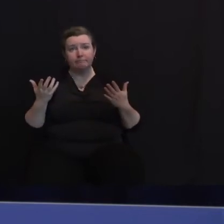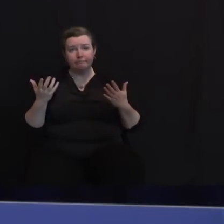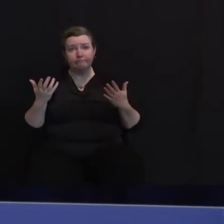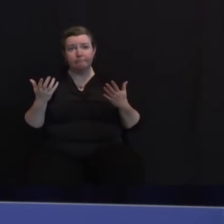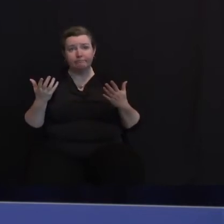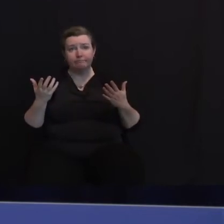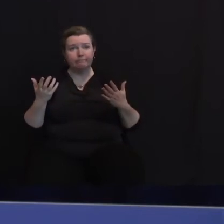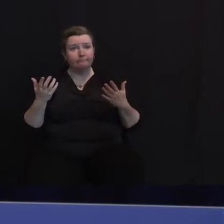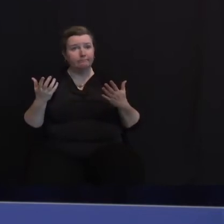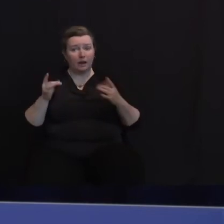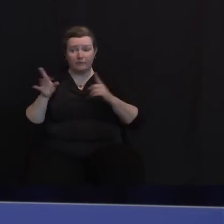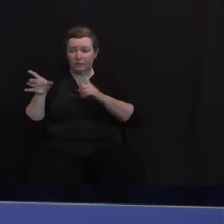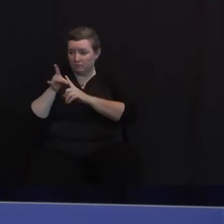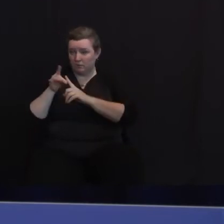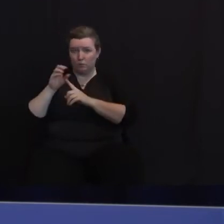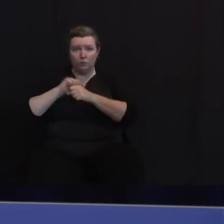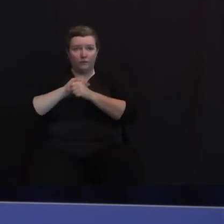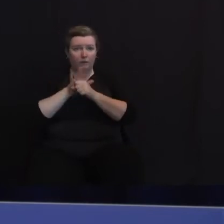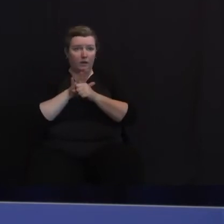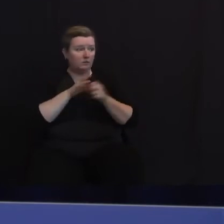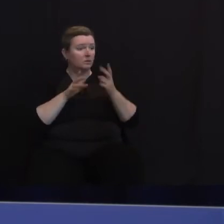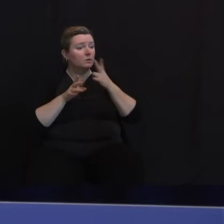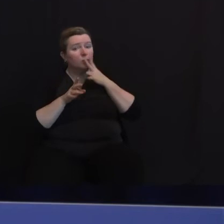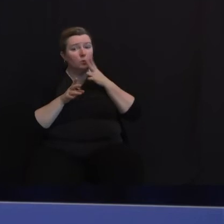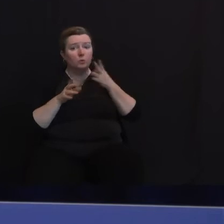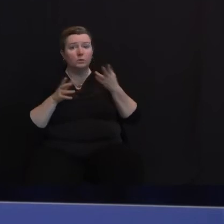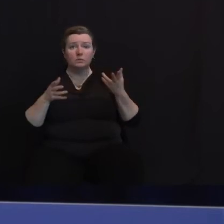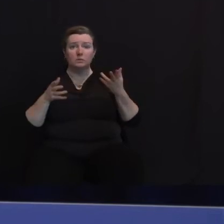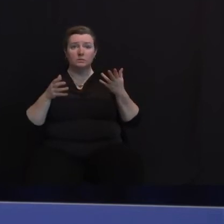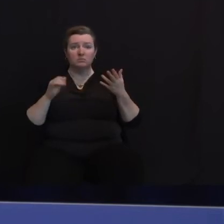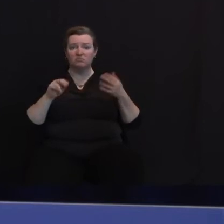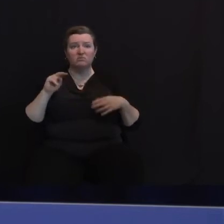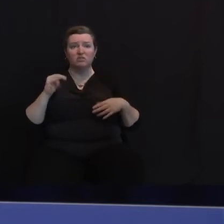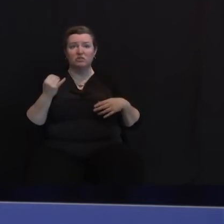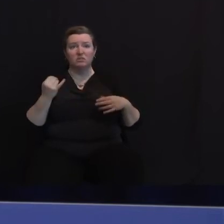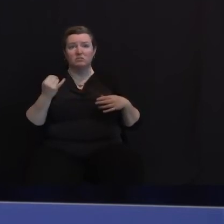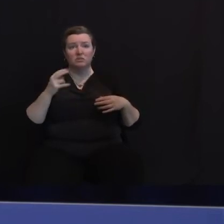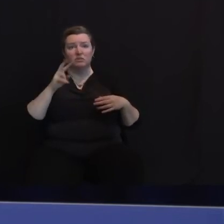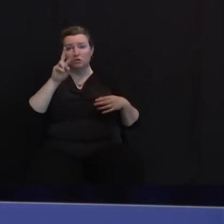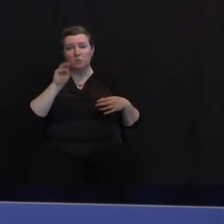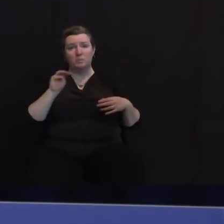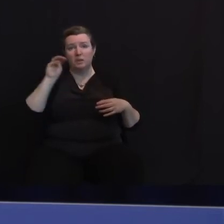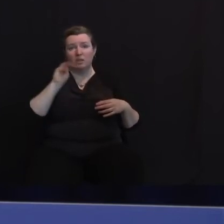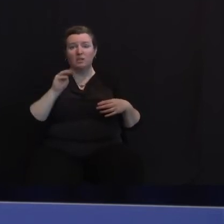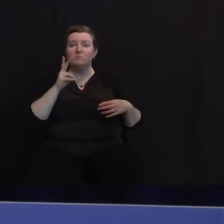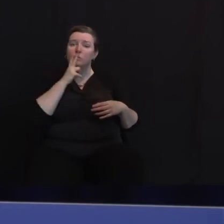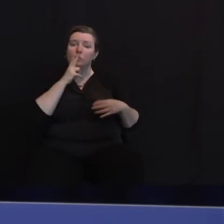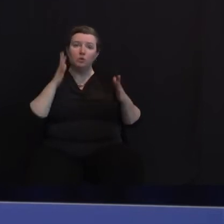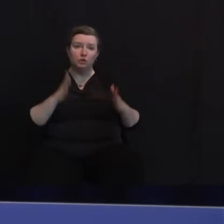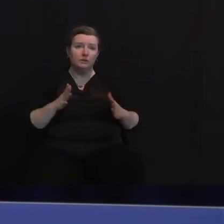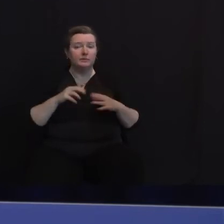from COVID-19, and there are 2 million smokers in New Jersey that fit into this